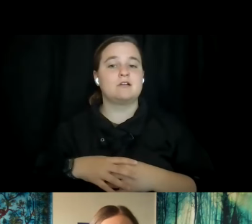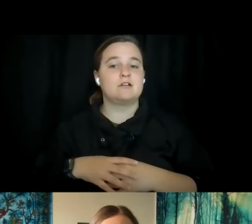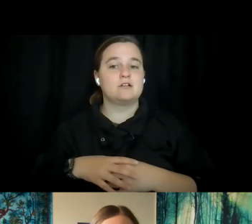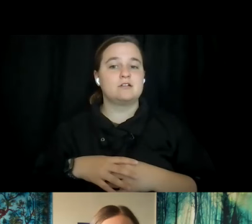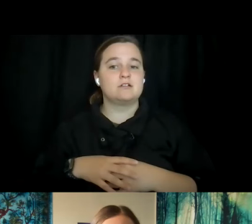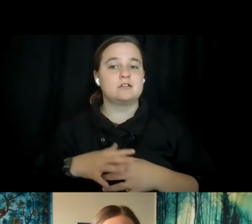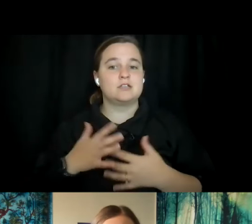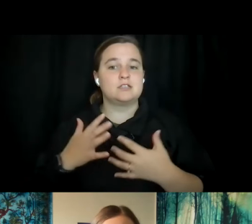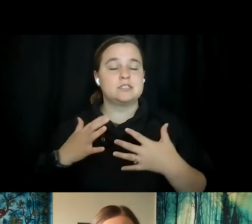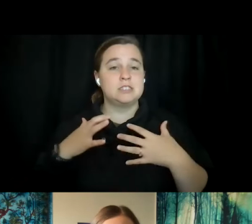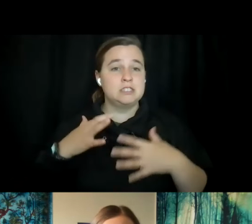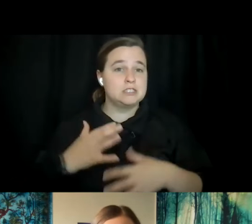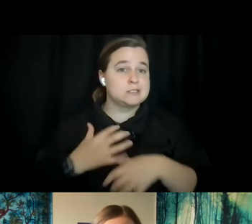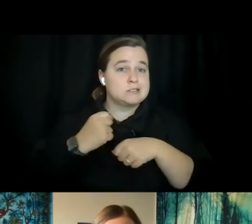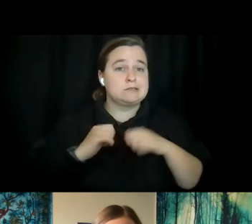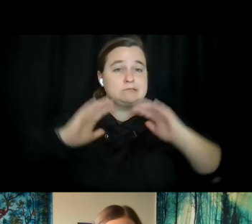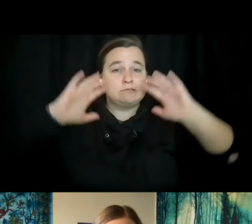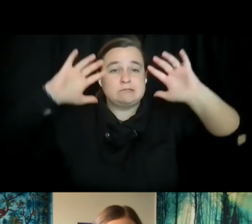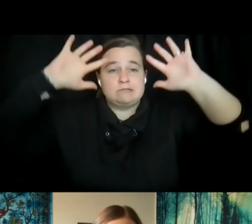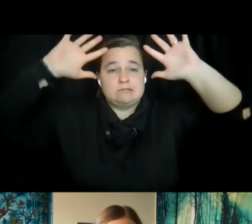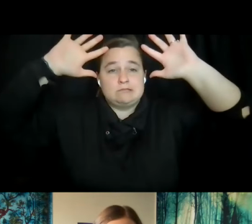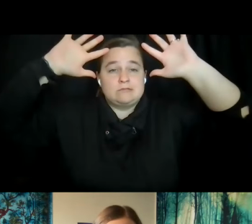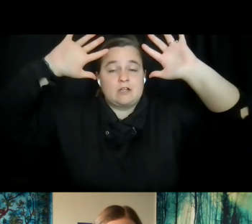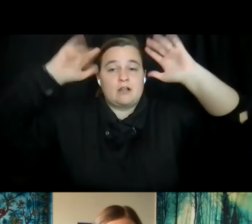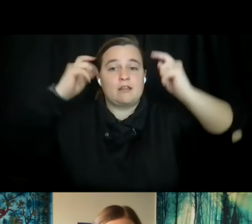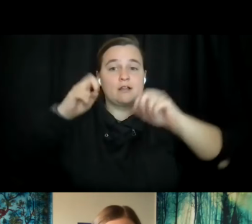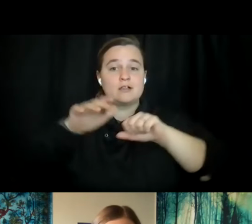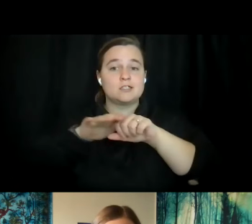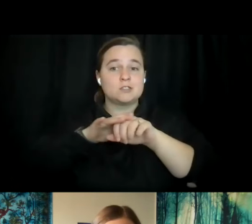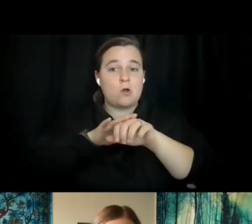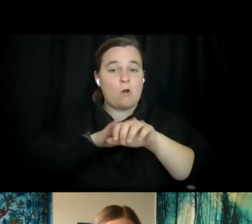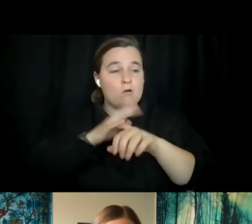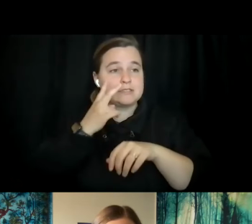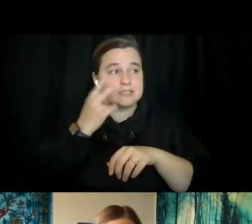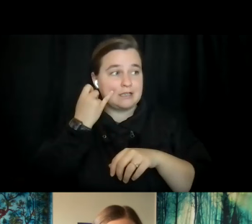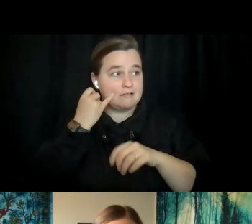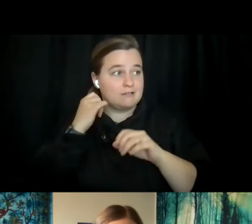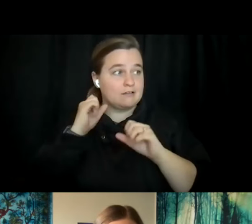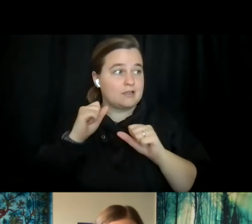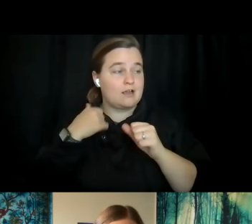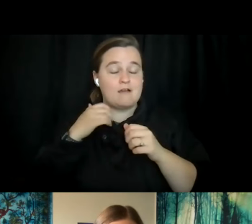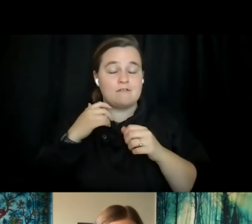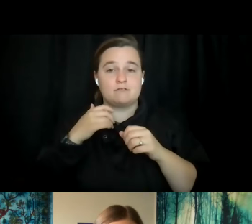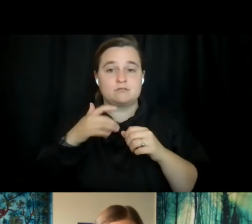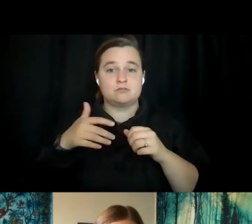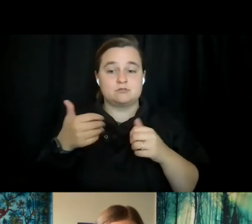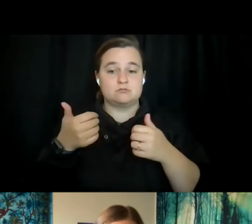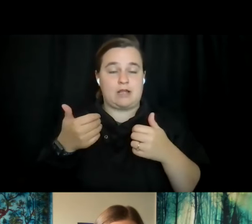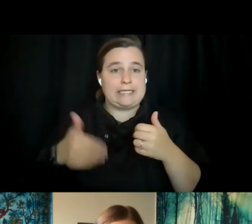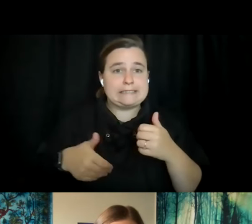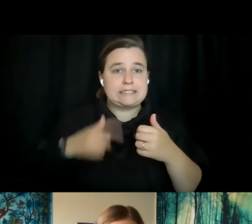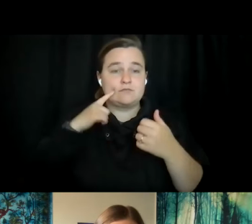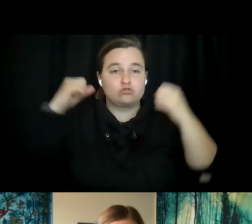contract your hands overhead, and then see if you have any sort of urge to just drop your hands.